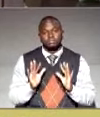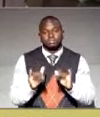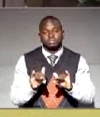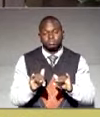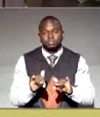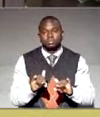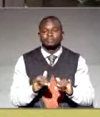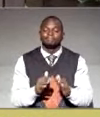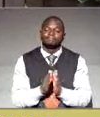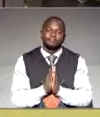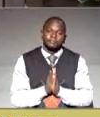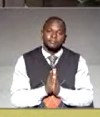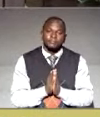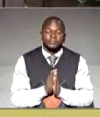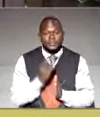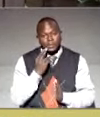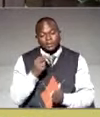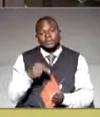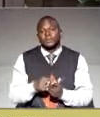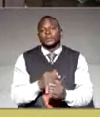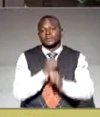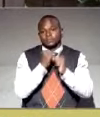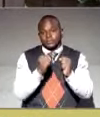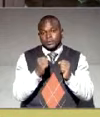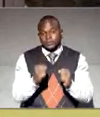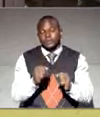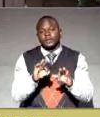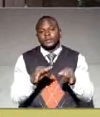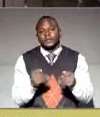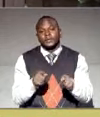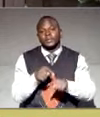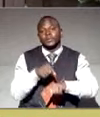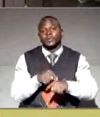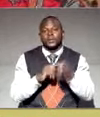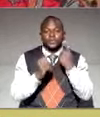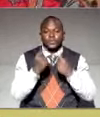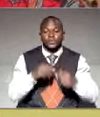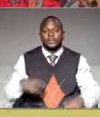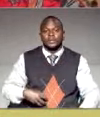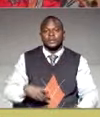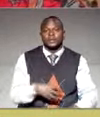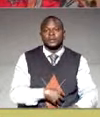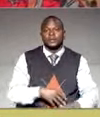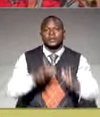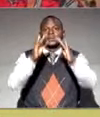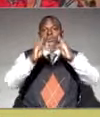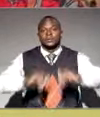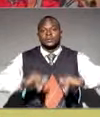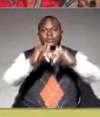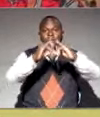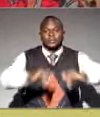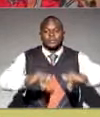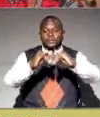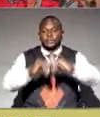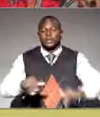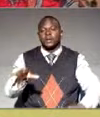to bid condolences and stand with the family in the time of mourning their twins. Tents have been erected in Minister Chibule's